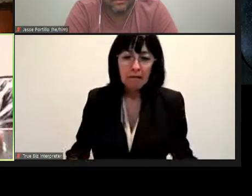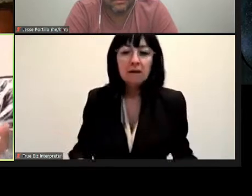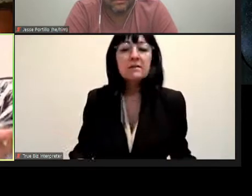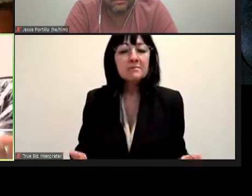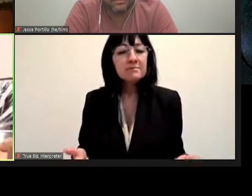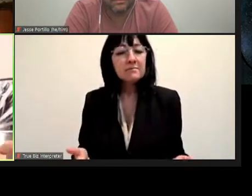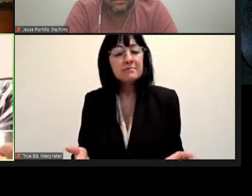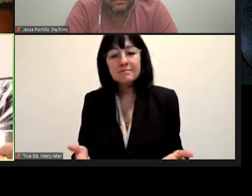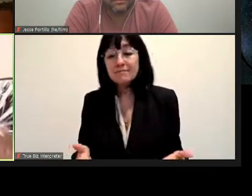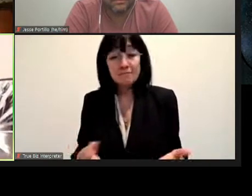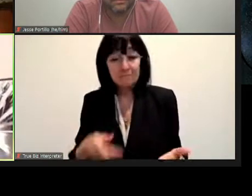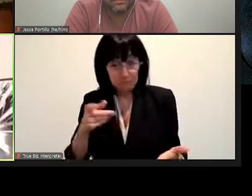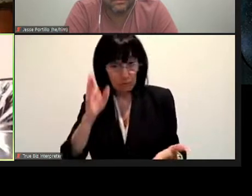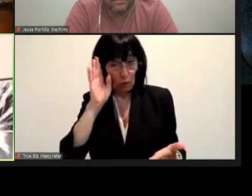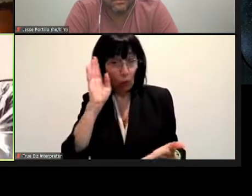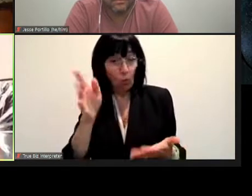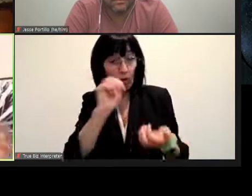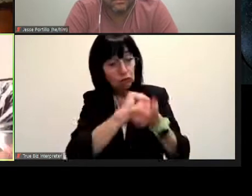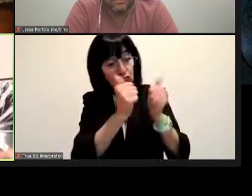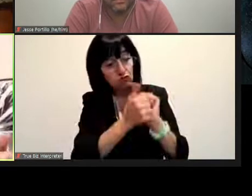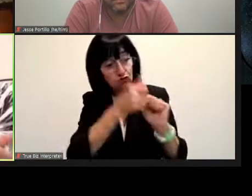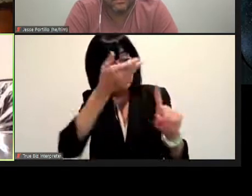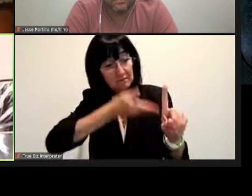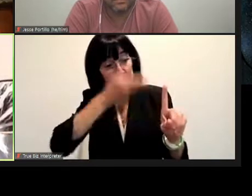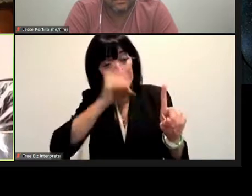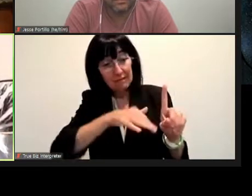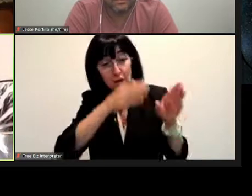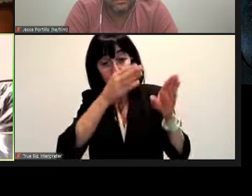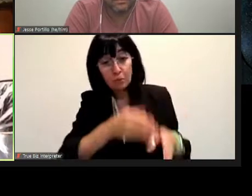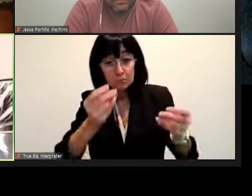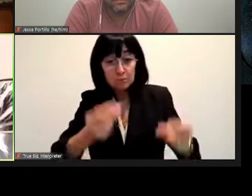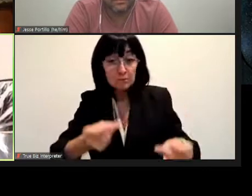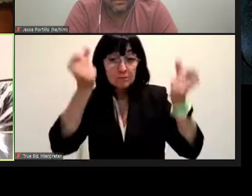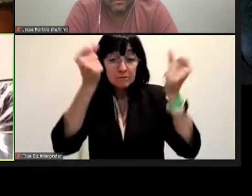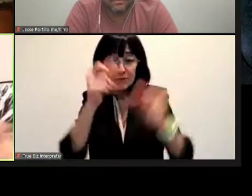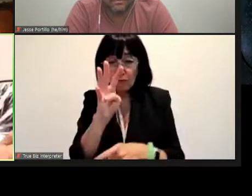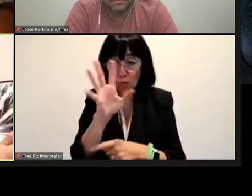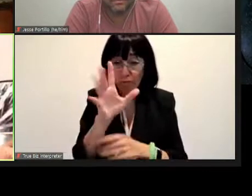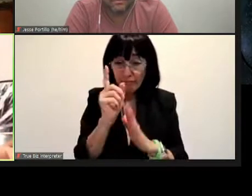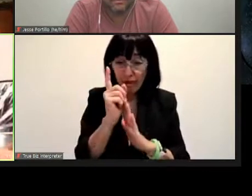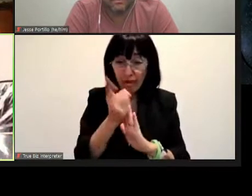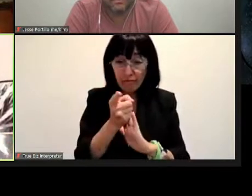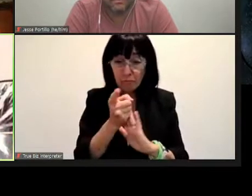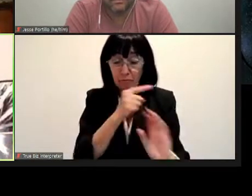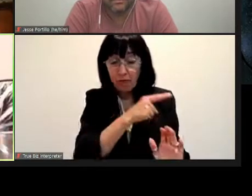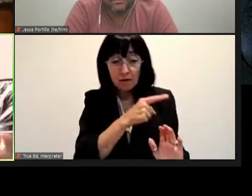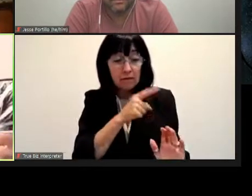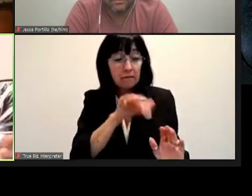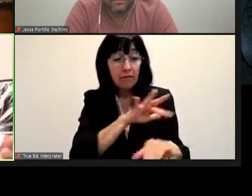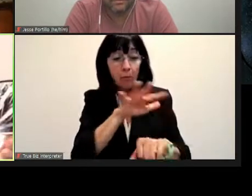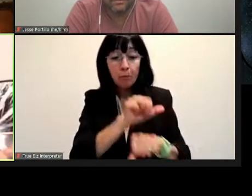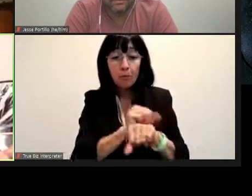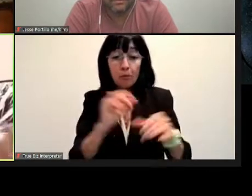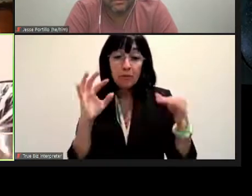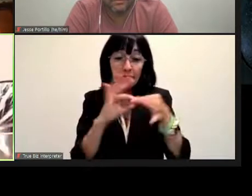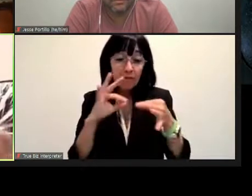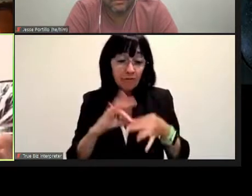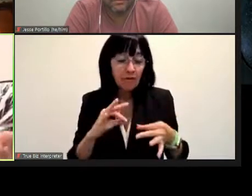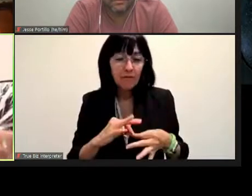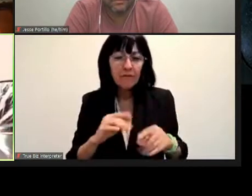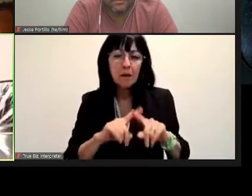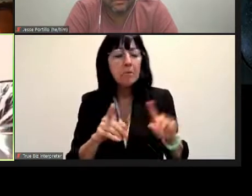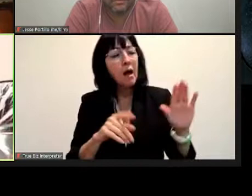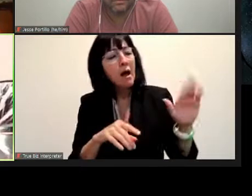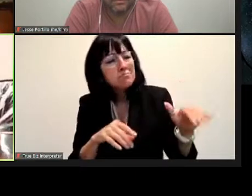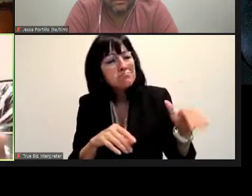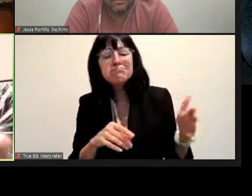you're not going to change anyone's mind in like a 45-minute fitting, but at least create a space where it's like, hey, this is not how we talk about our